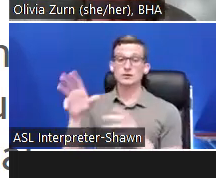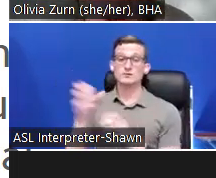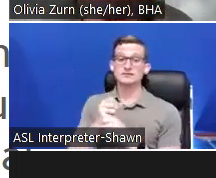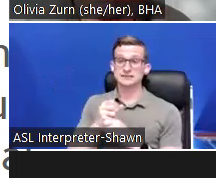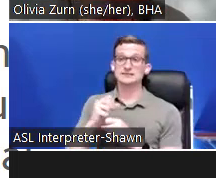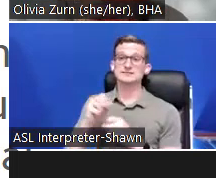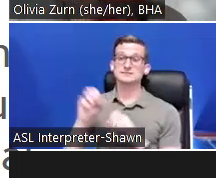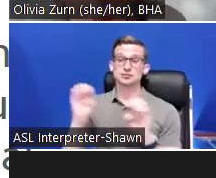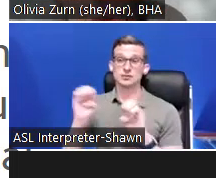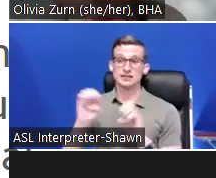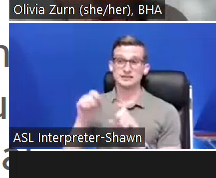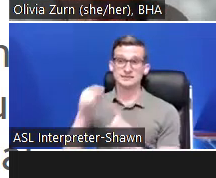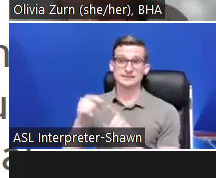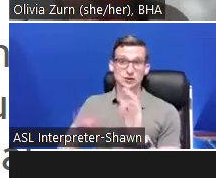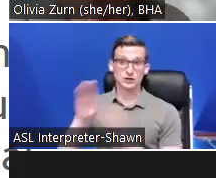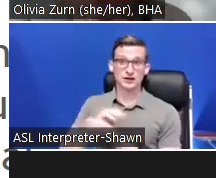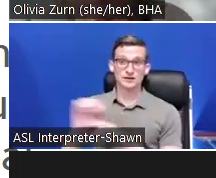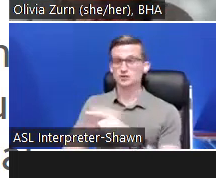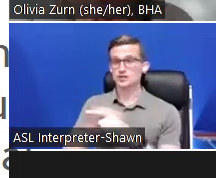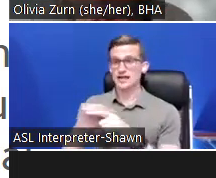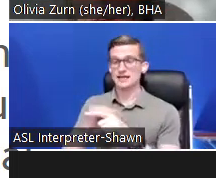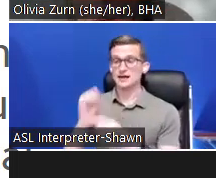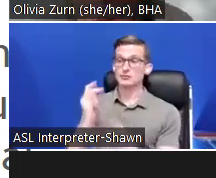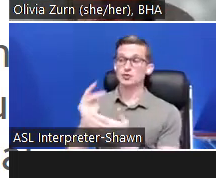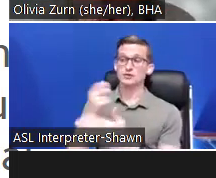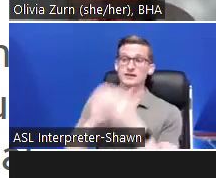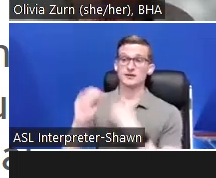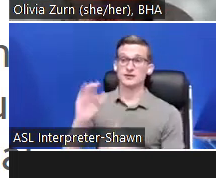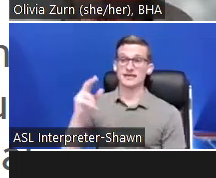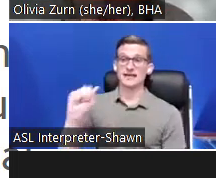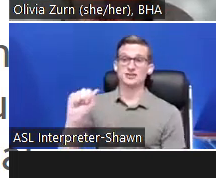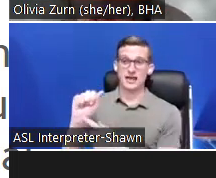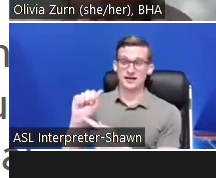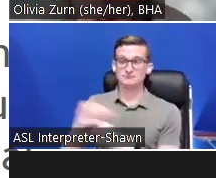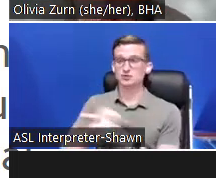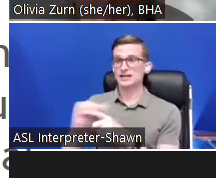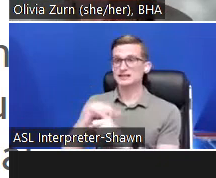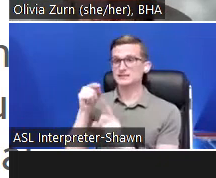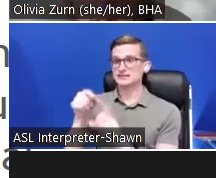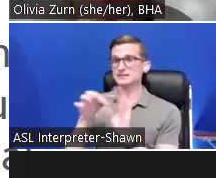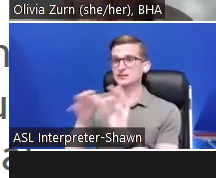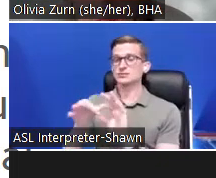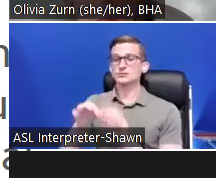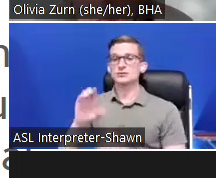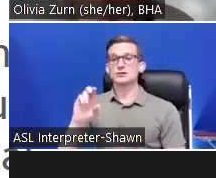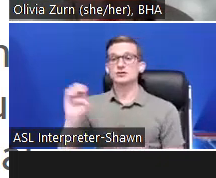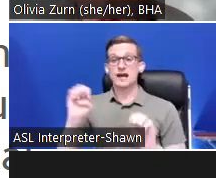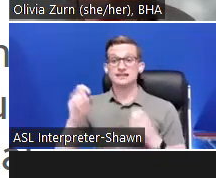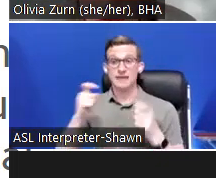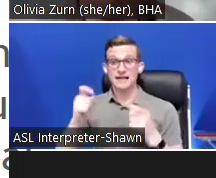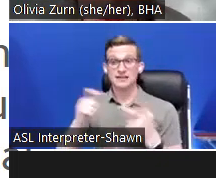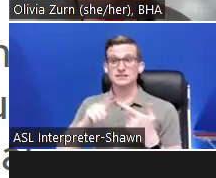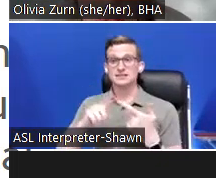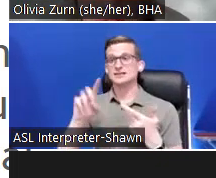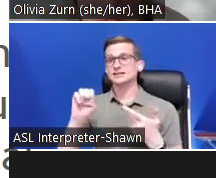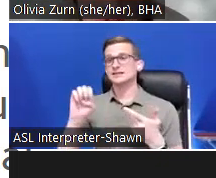training approved by the BHA specific to crisis assessment, management, de-escalation, safety planning, and all relevant